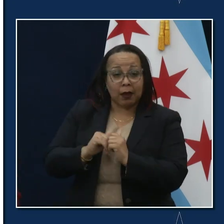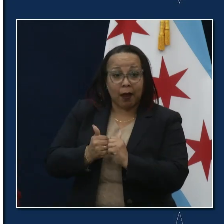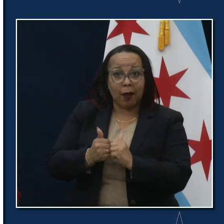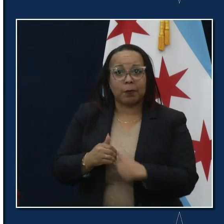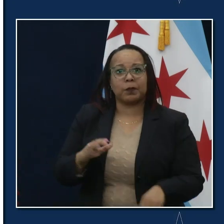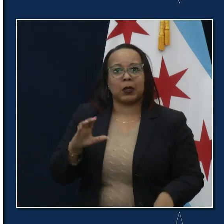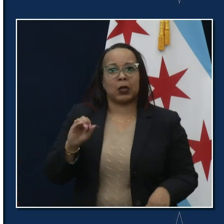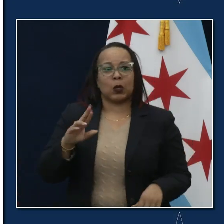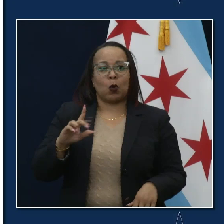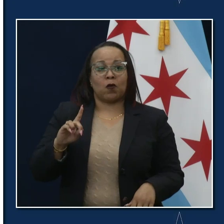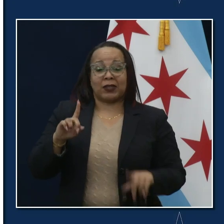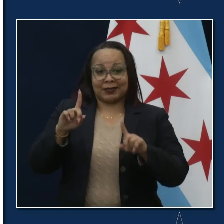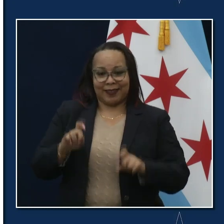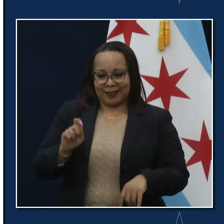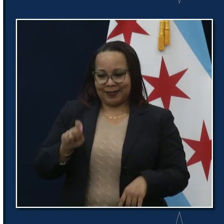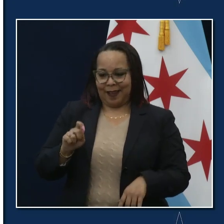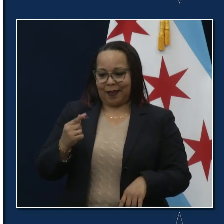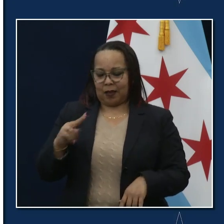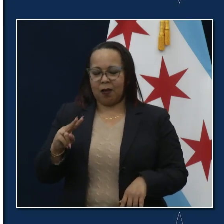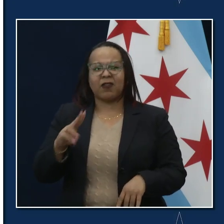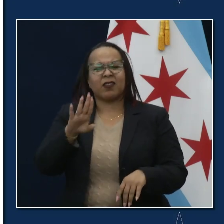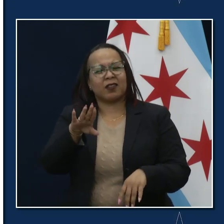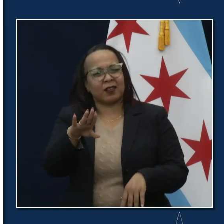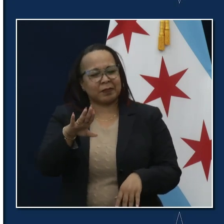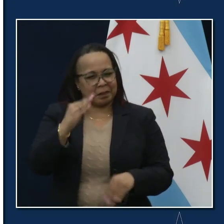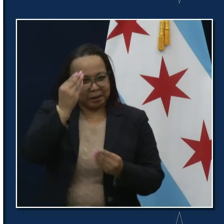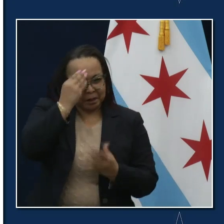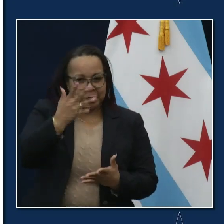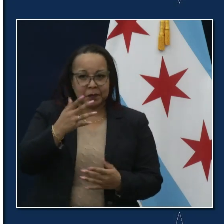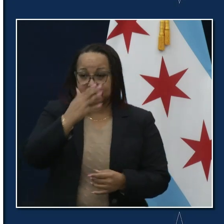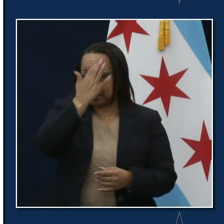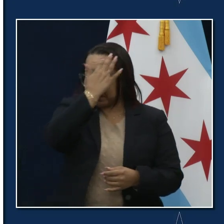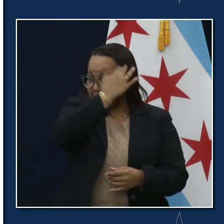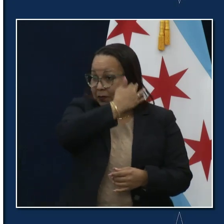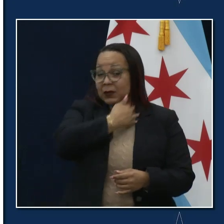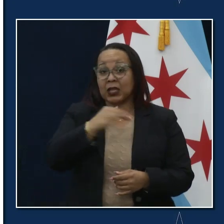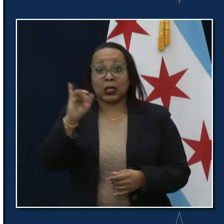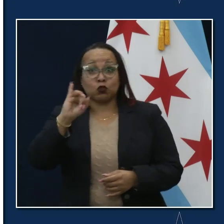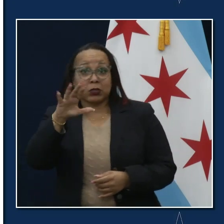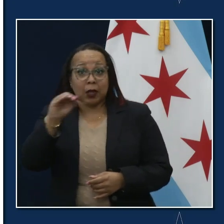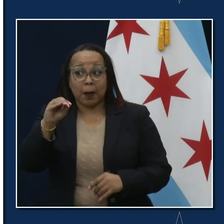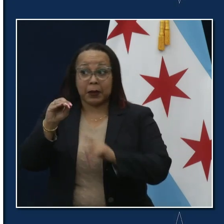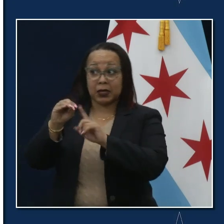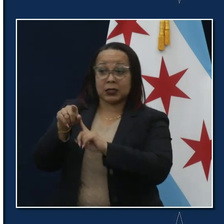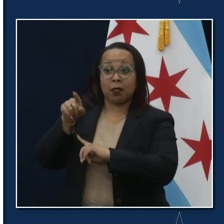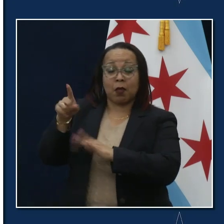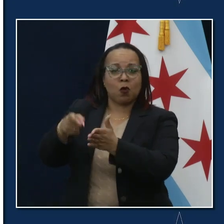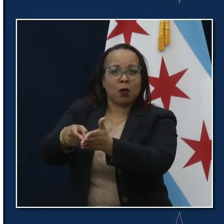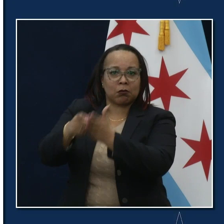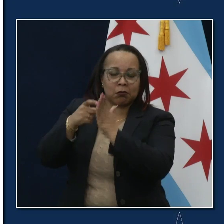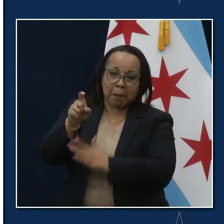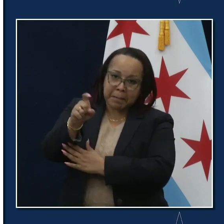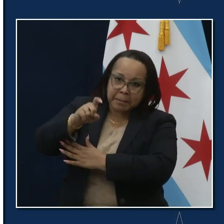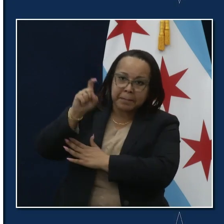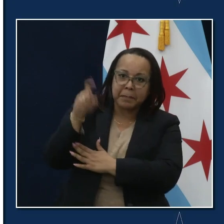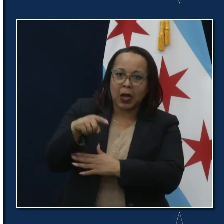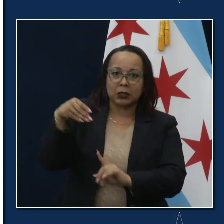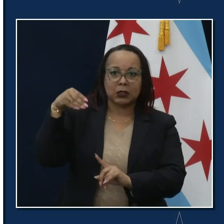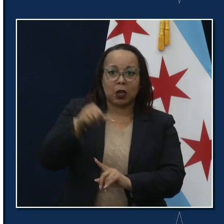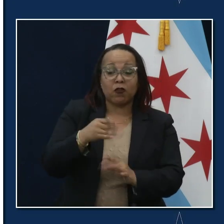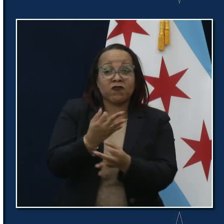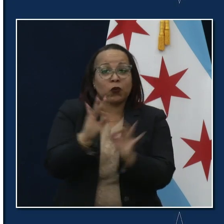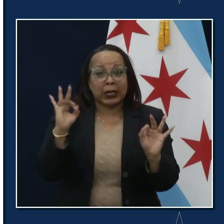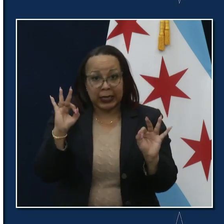visiting covidtest.gov. I also want to remind you that all insurance companies are required to cover free